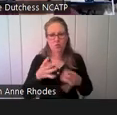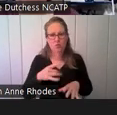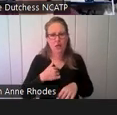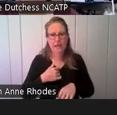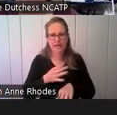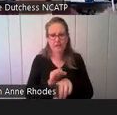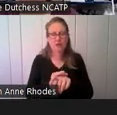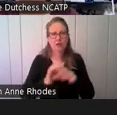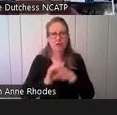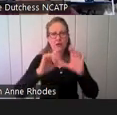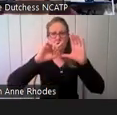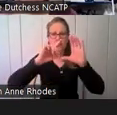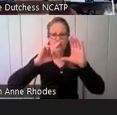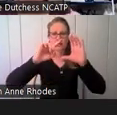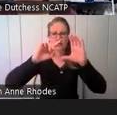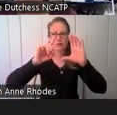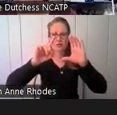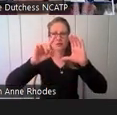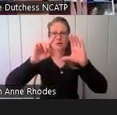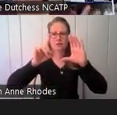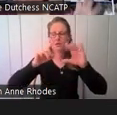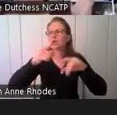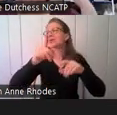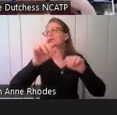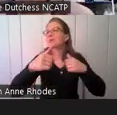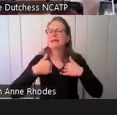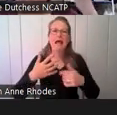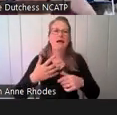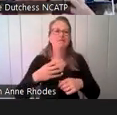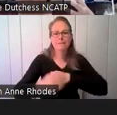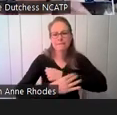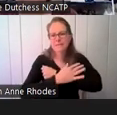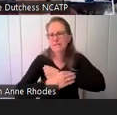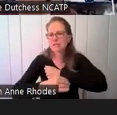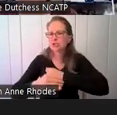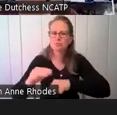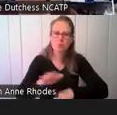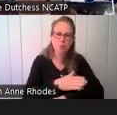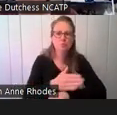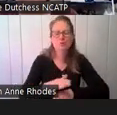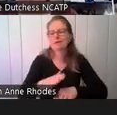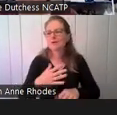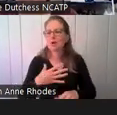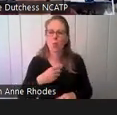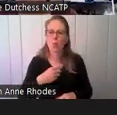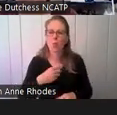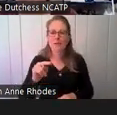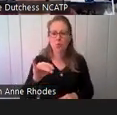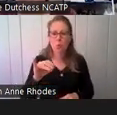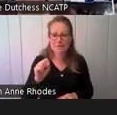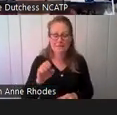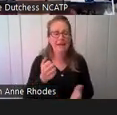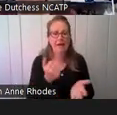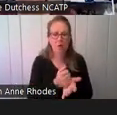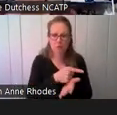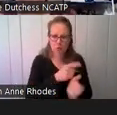would never want that one. But you can have like beach music or whatever to like kind of have that white noise for that 25 minutes to help you stay focused. And then you